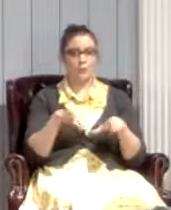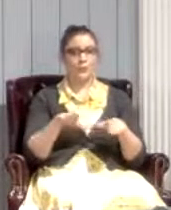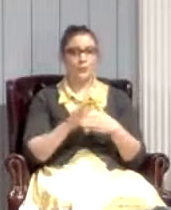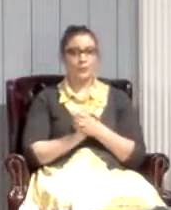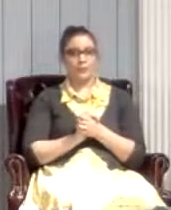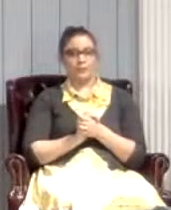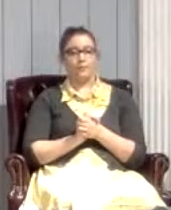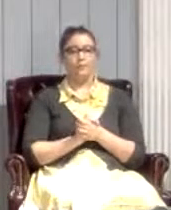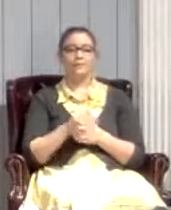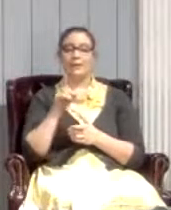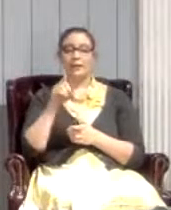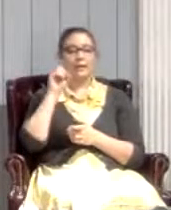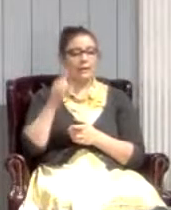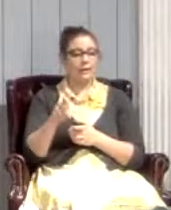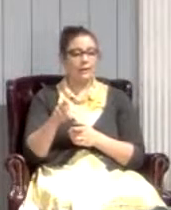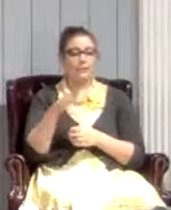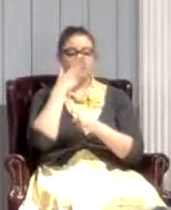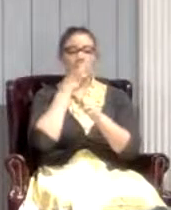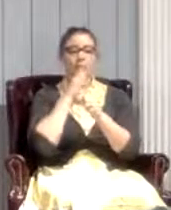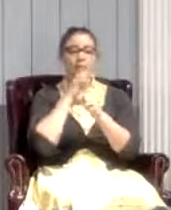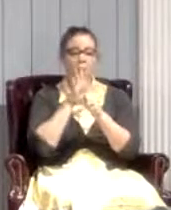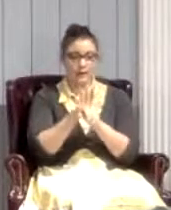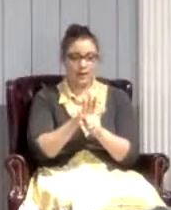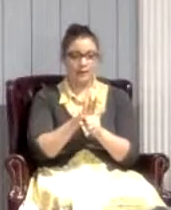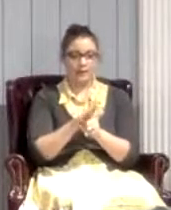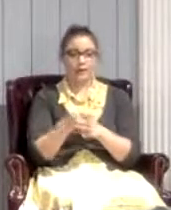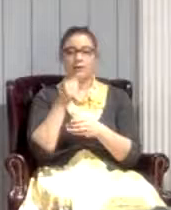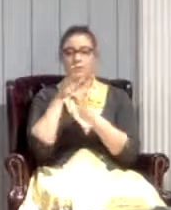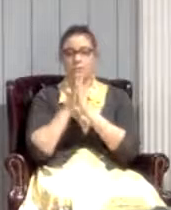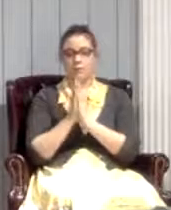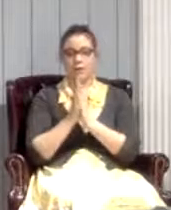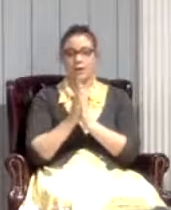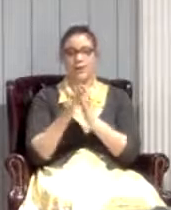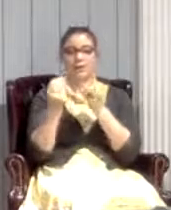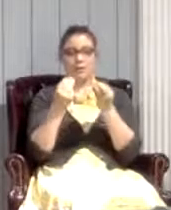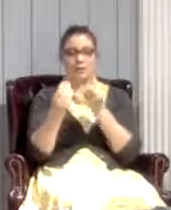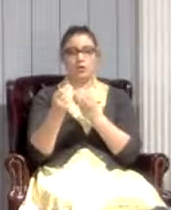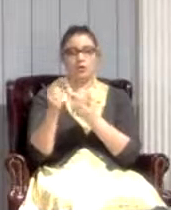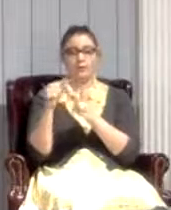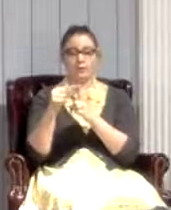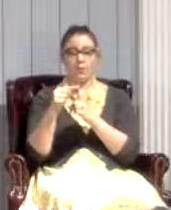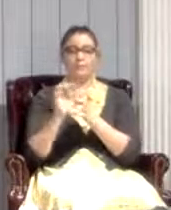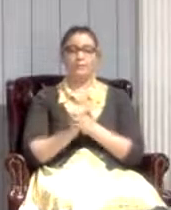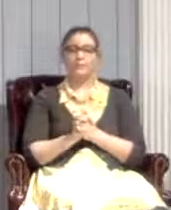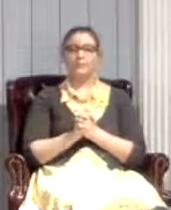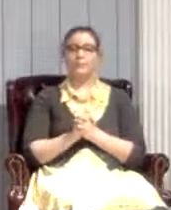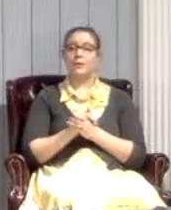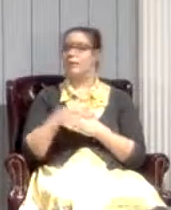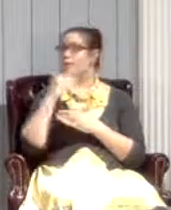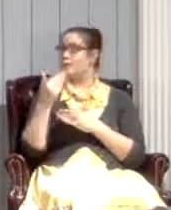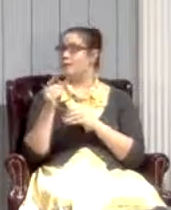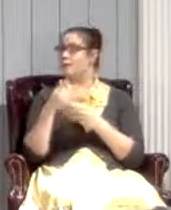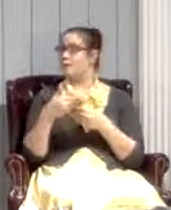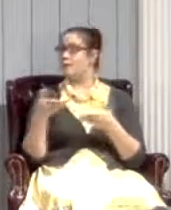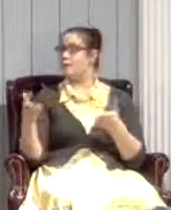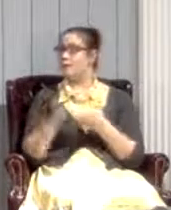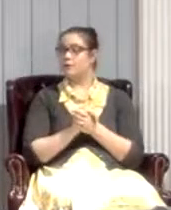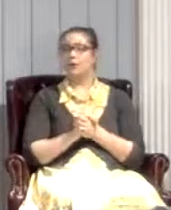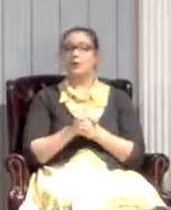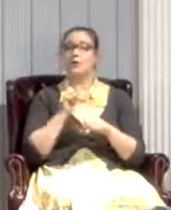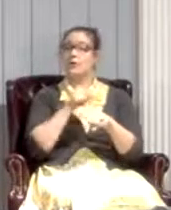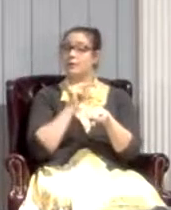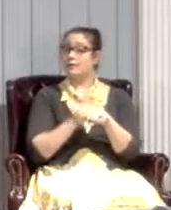do. He needs to be dedicated to prayer and to the ministry of the word. So let's go on to the next thing. There's the nature of the